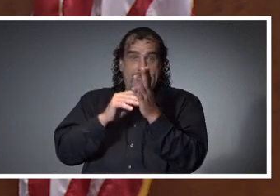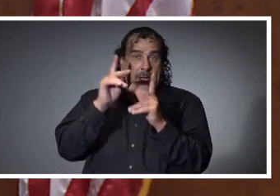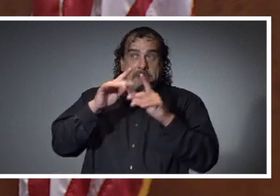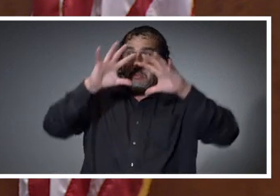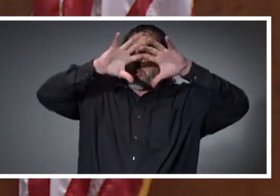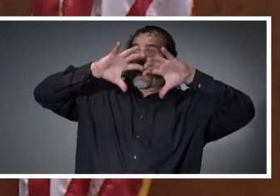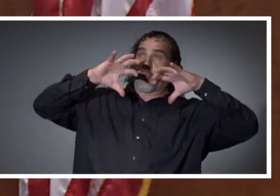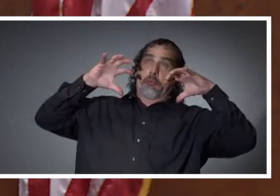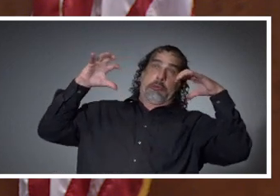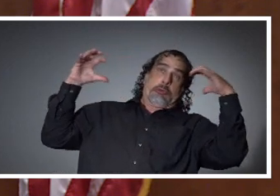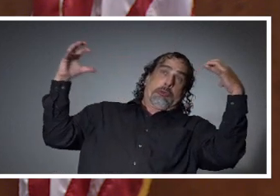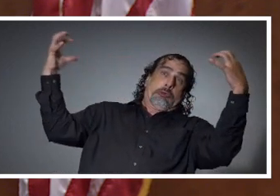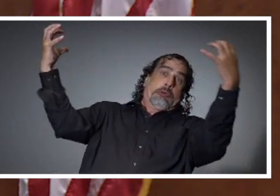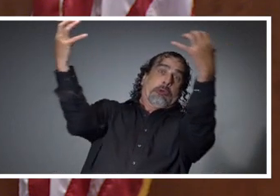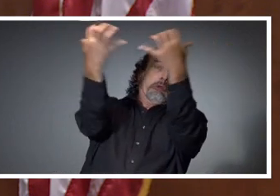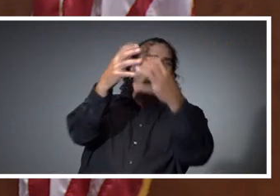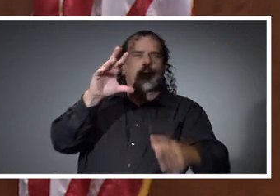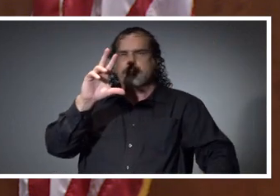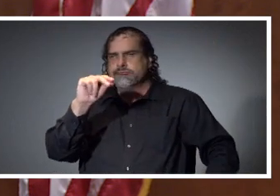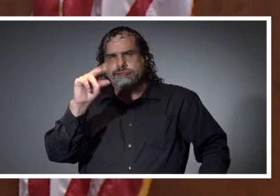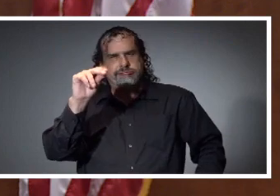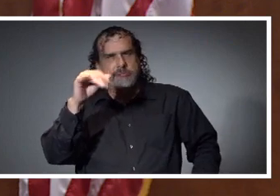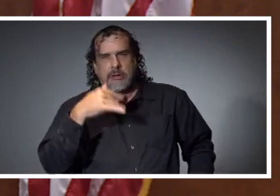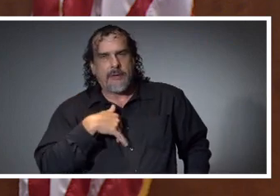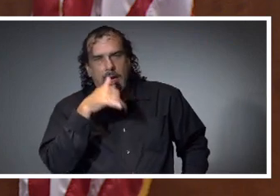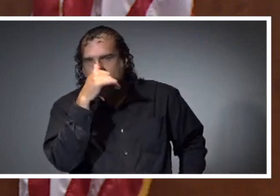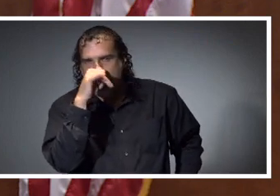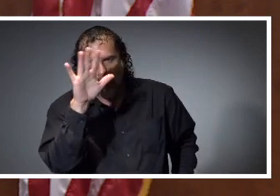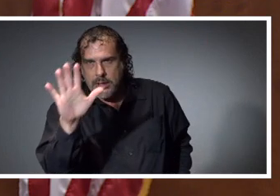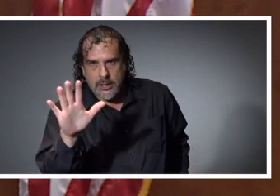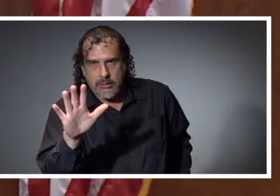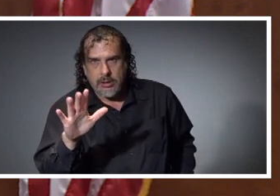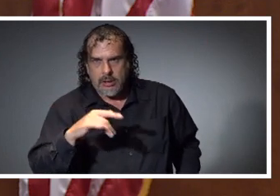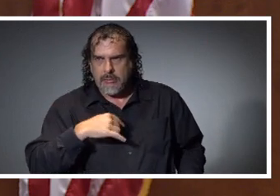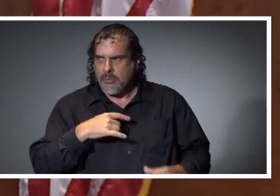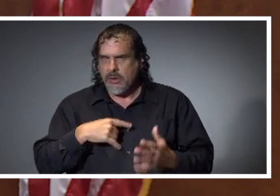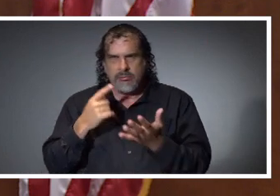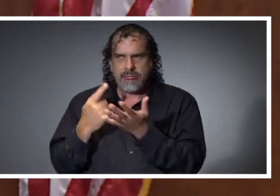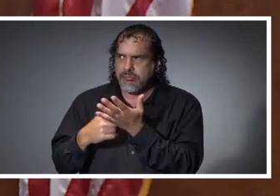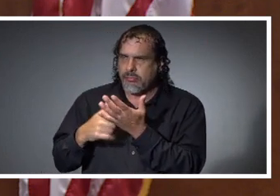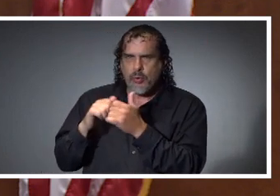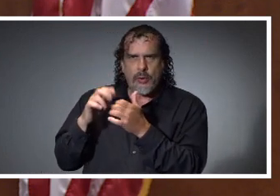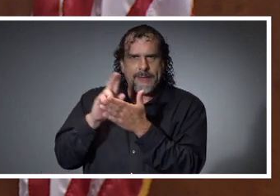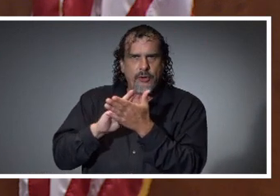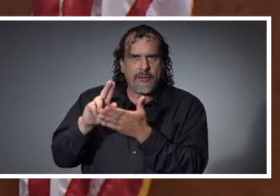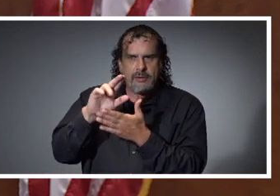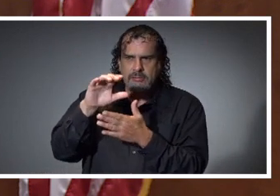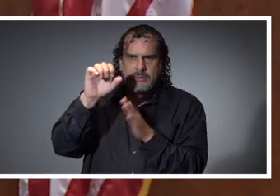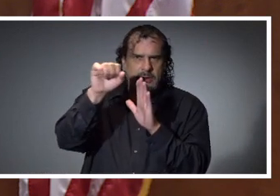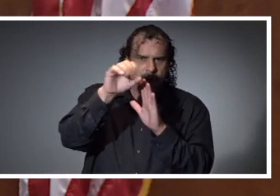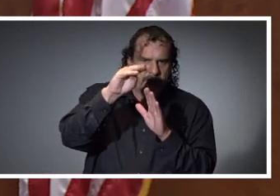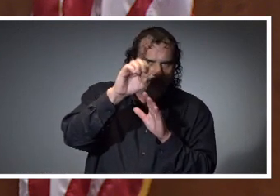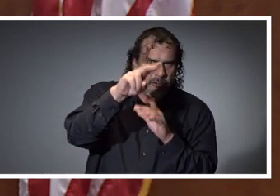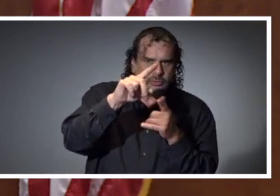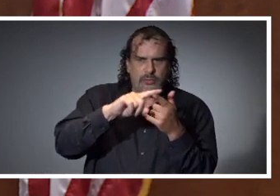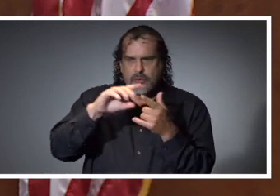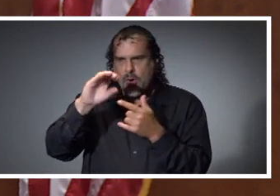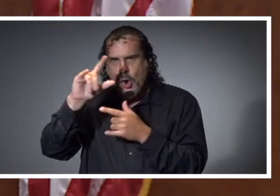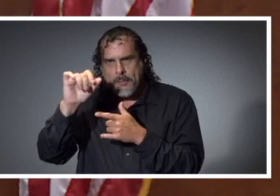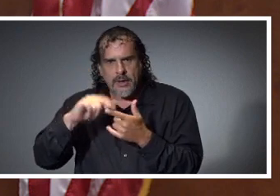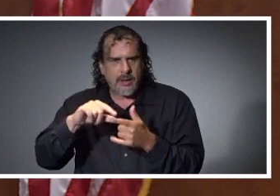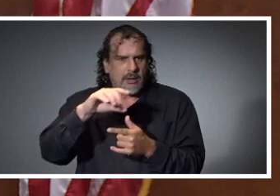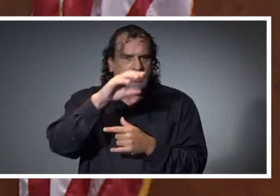certainly doesn't make any sense. But, you know, we've been working with our universities, State and Ole Miss and Southern Miss and